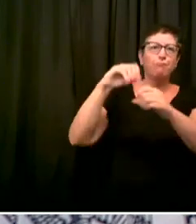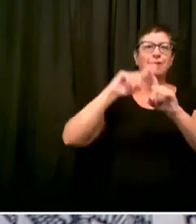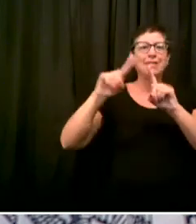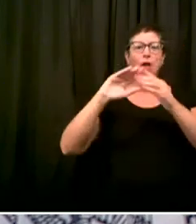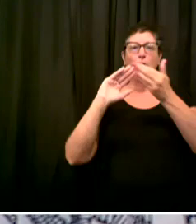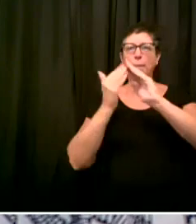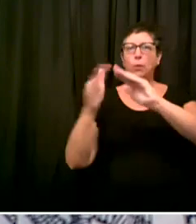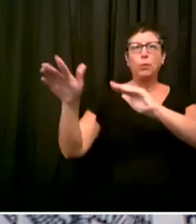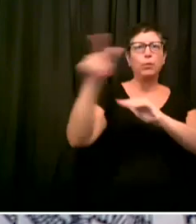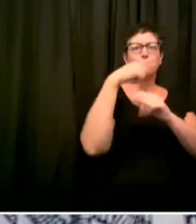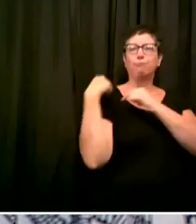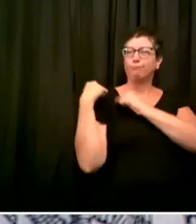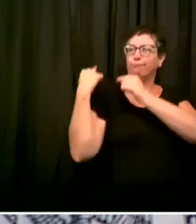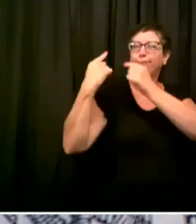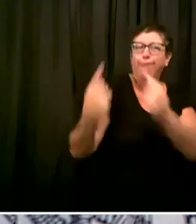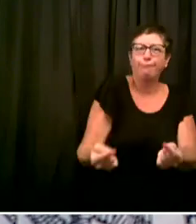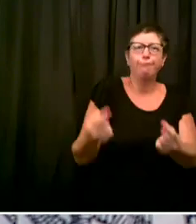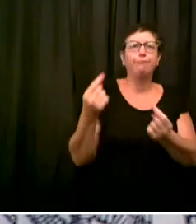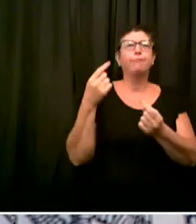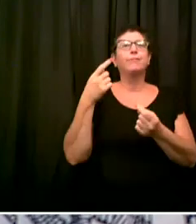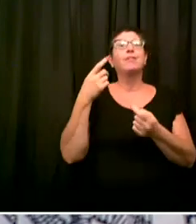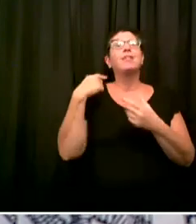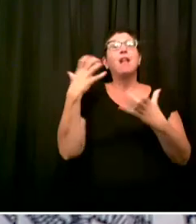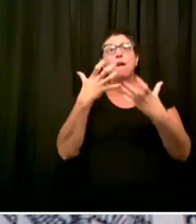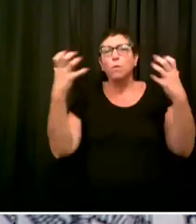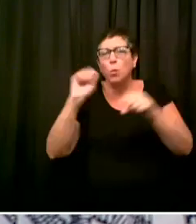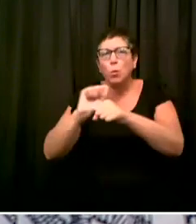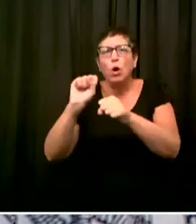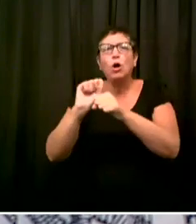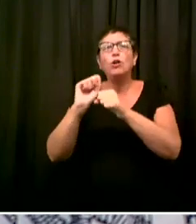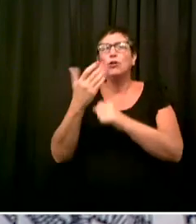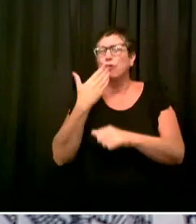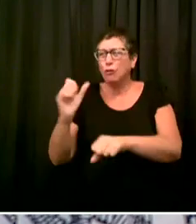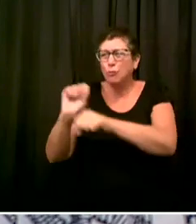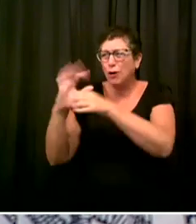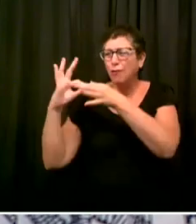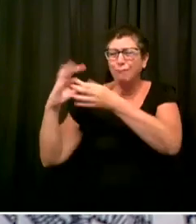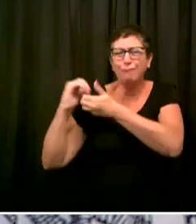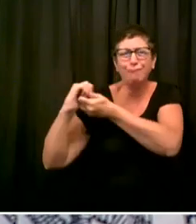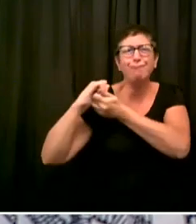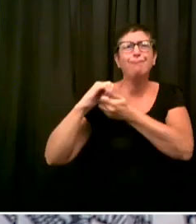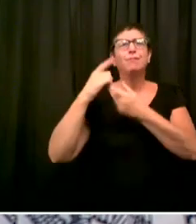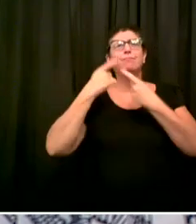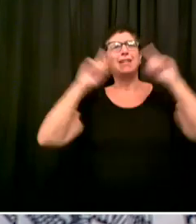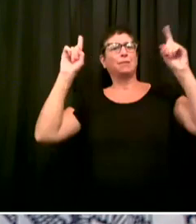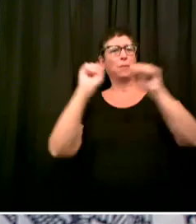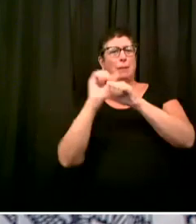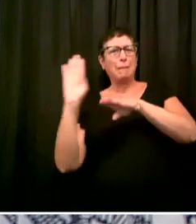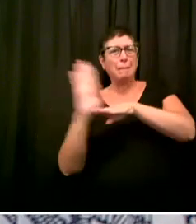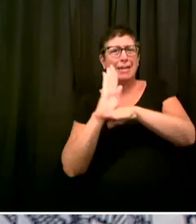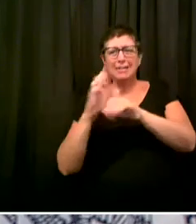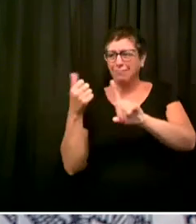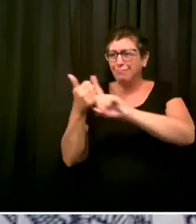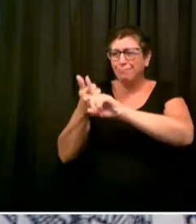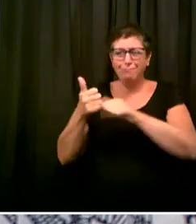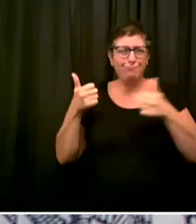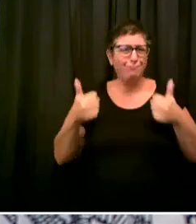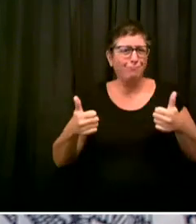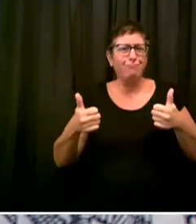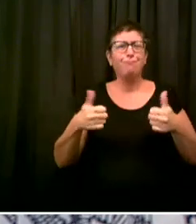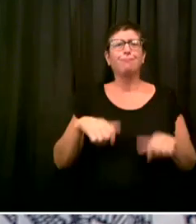him. And he's also a successful business person. In terms of the